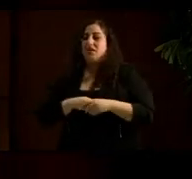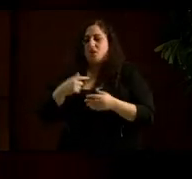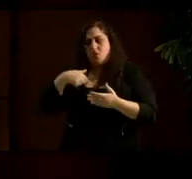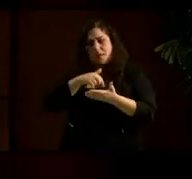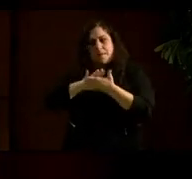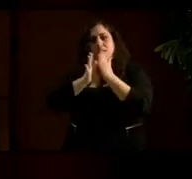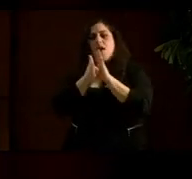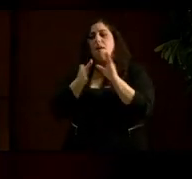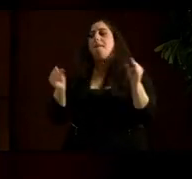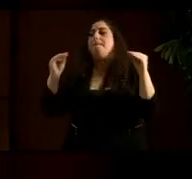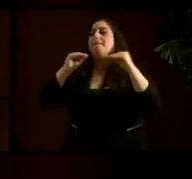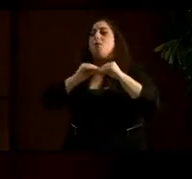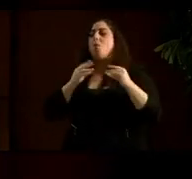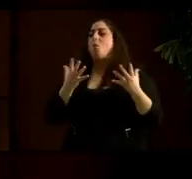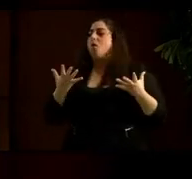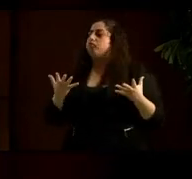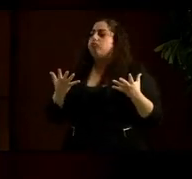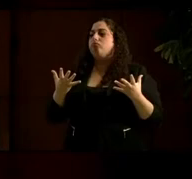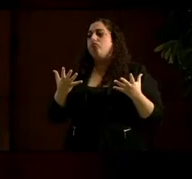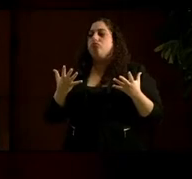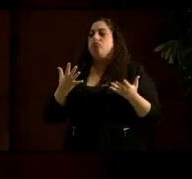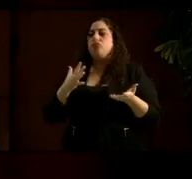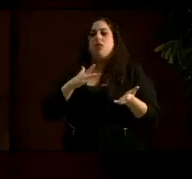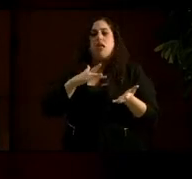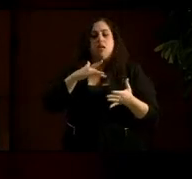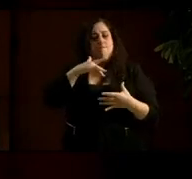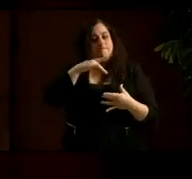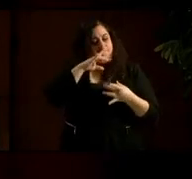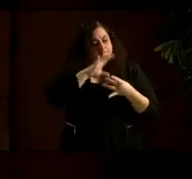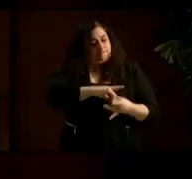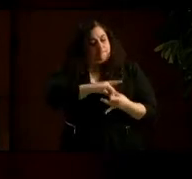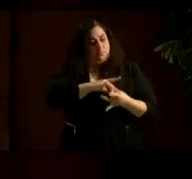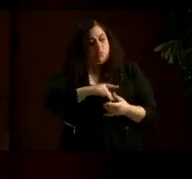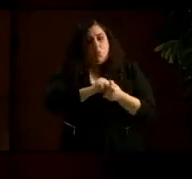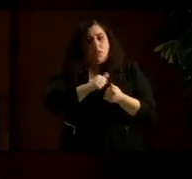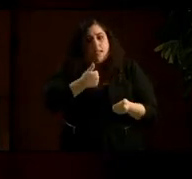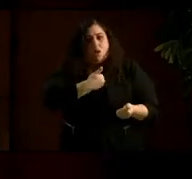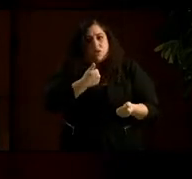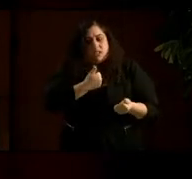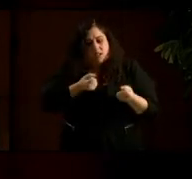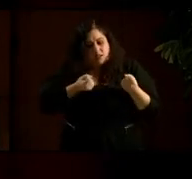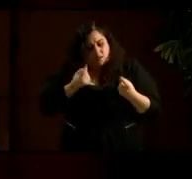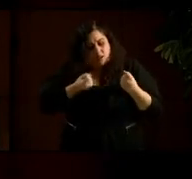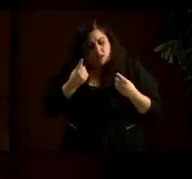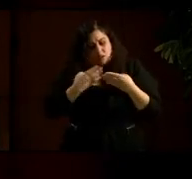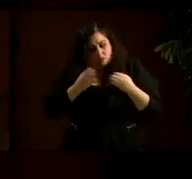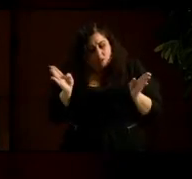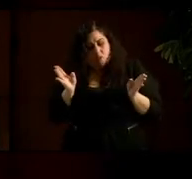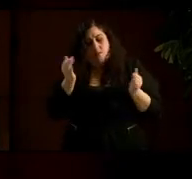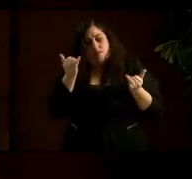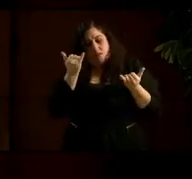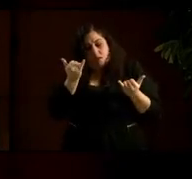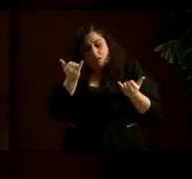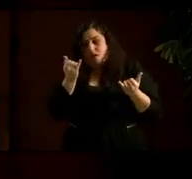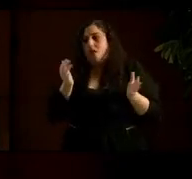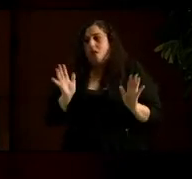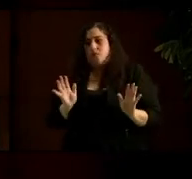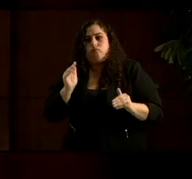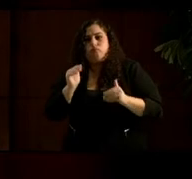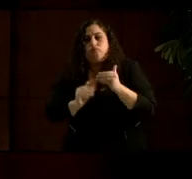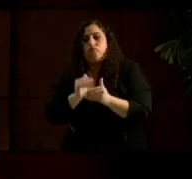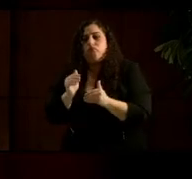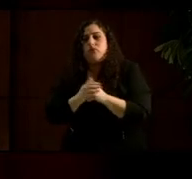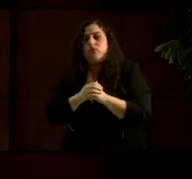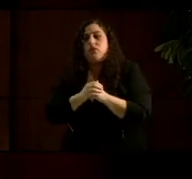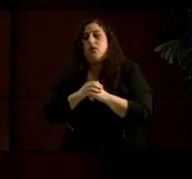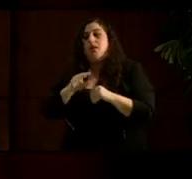our character. The development in Mission Valley and our expansion in Imperial Valley underscores what I mean. In Mission Valley,